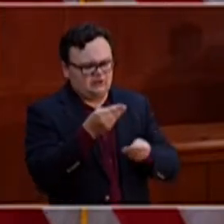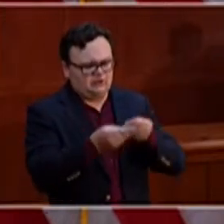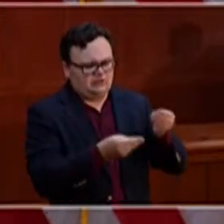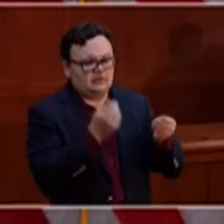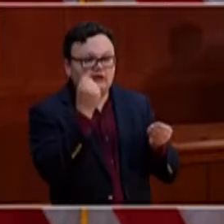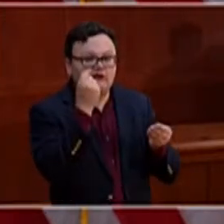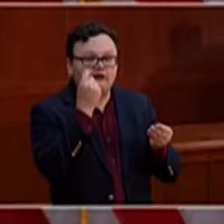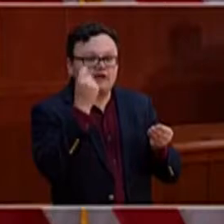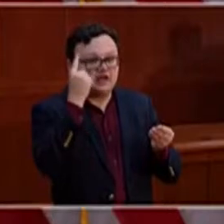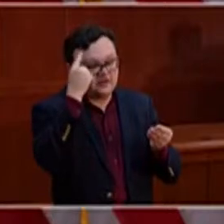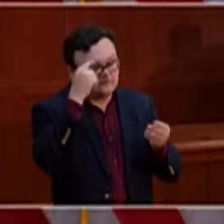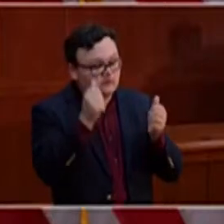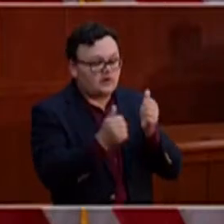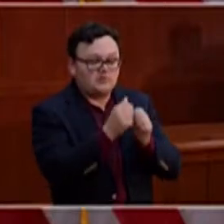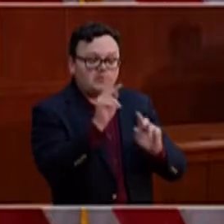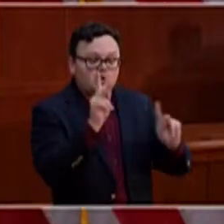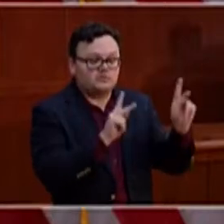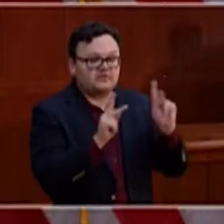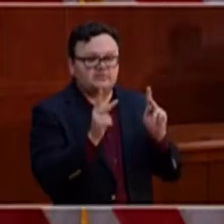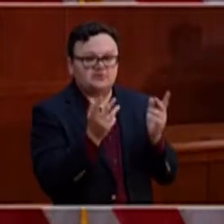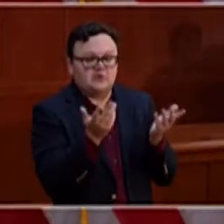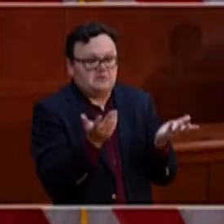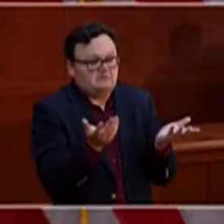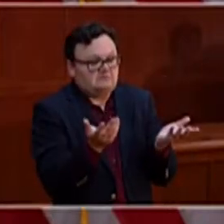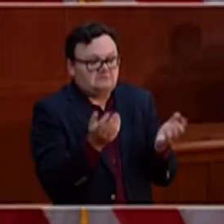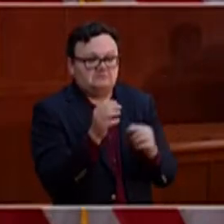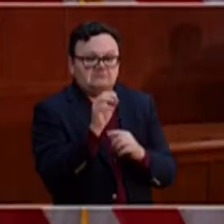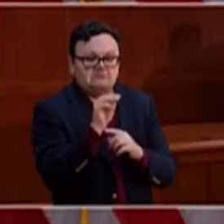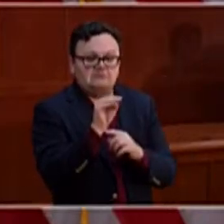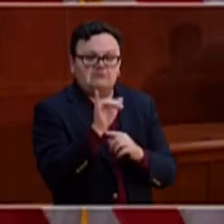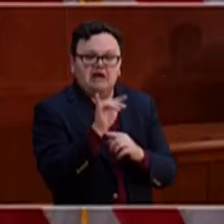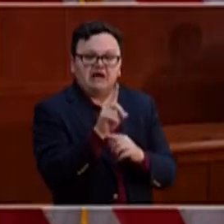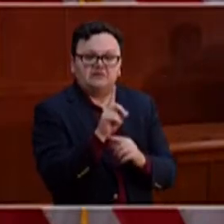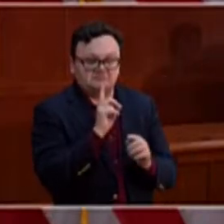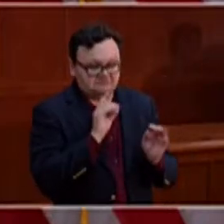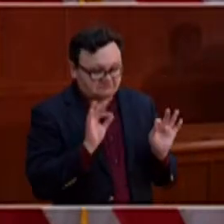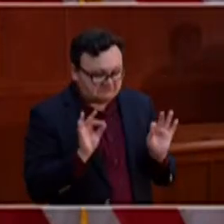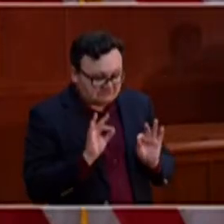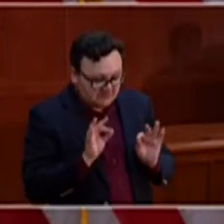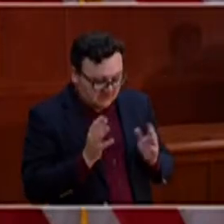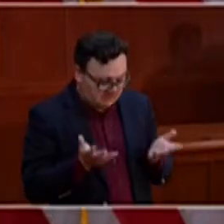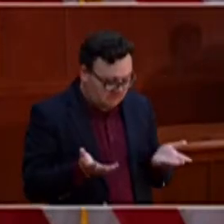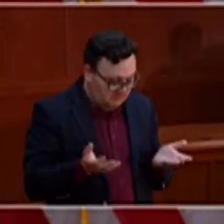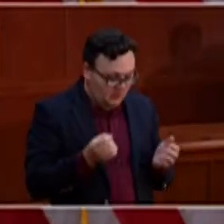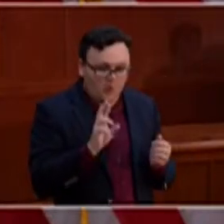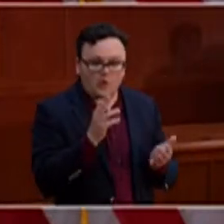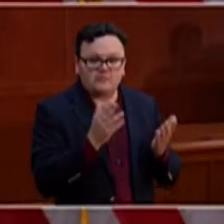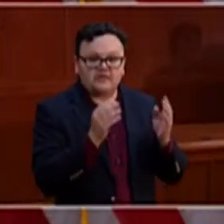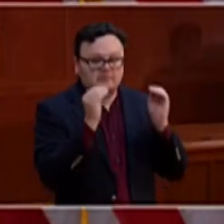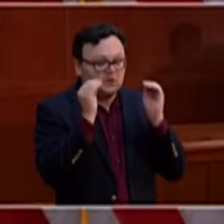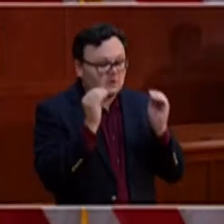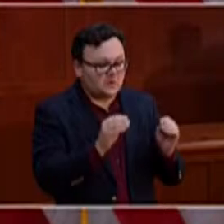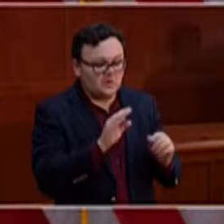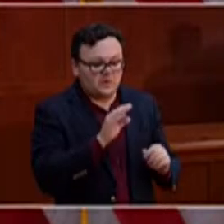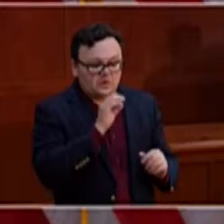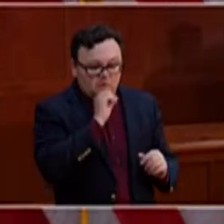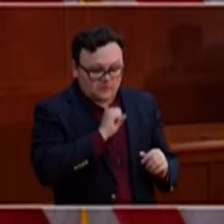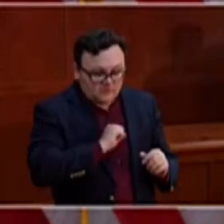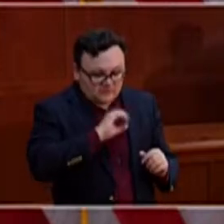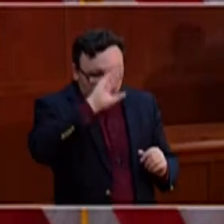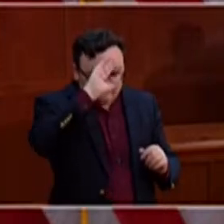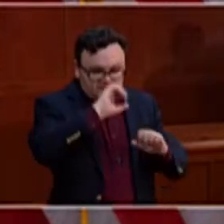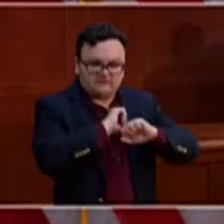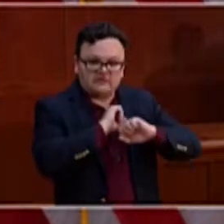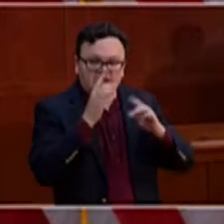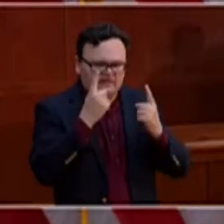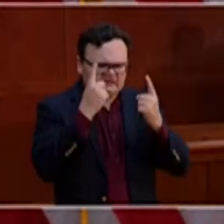mild or even totally asymptomatic. And that's why we have these antibody tests going on. We opened it up to the general public a few weeks ago in